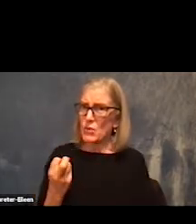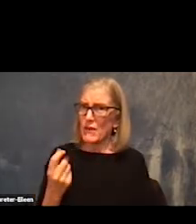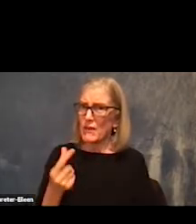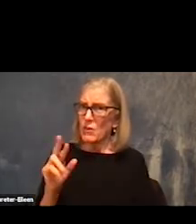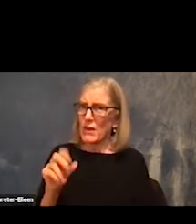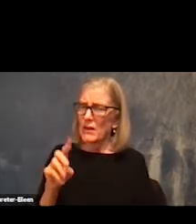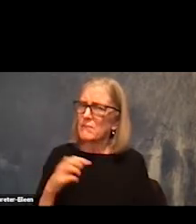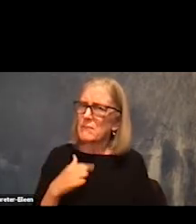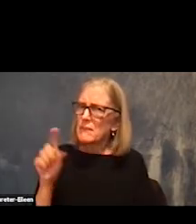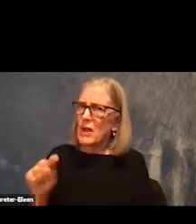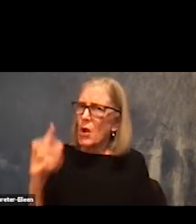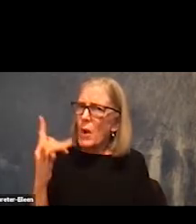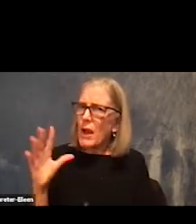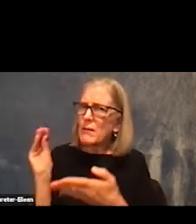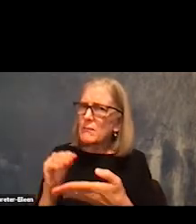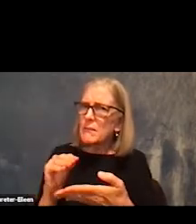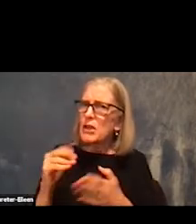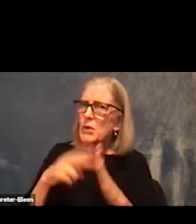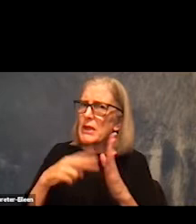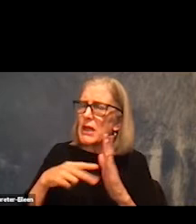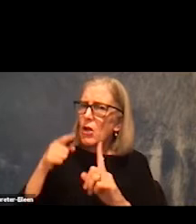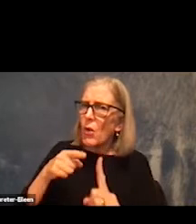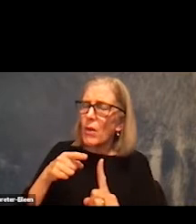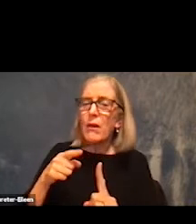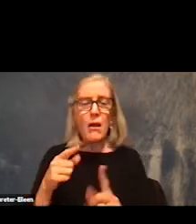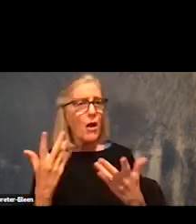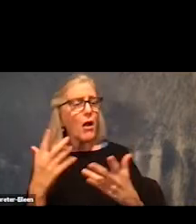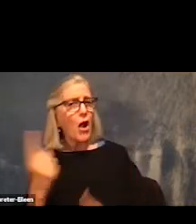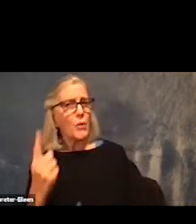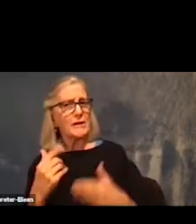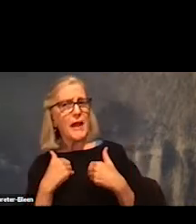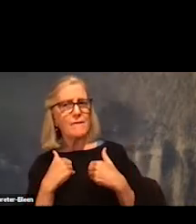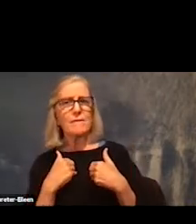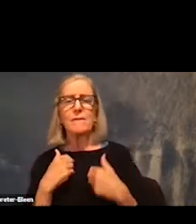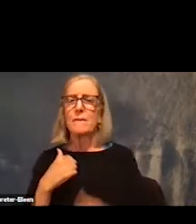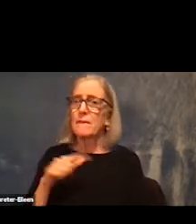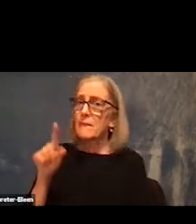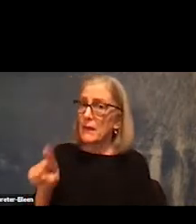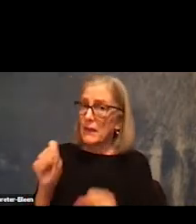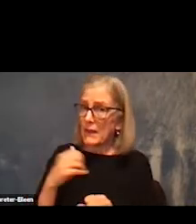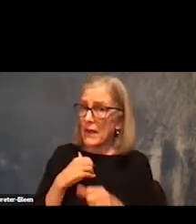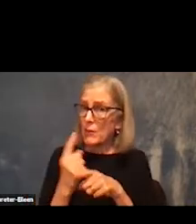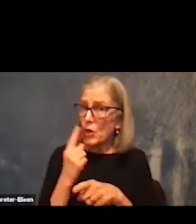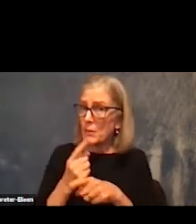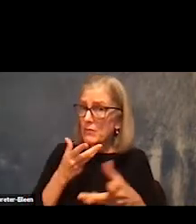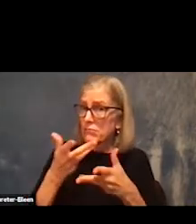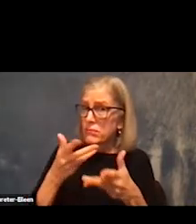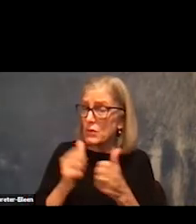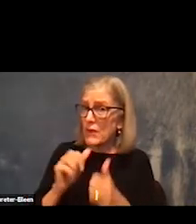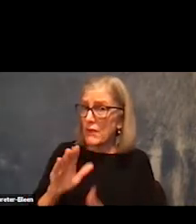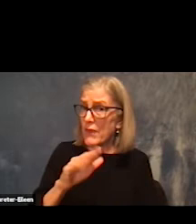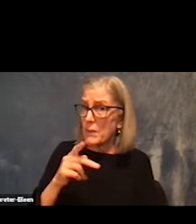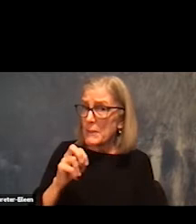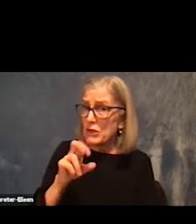told me. Then I asked if we could have a goal for learning appropriate social interactions with peers. The next moment was